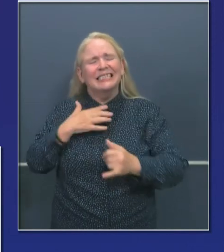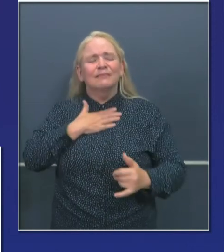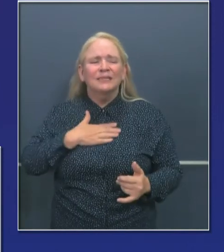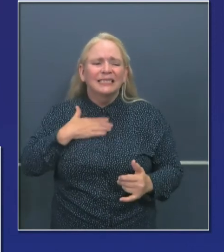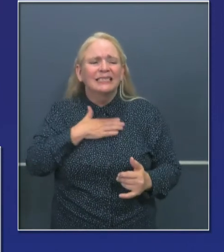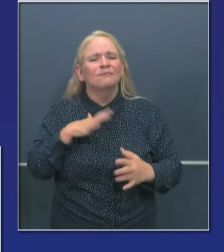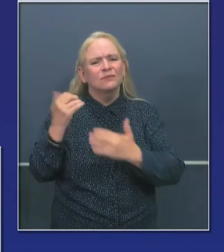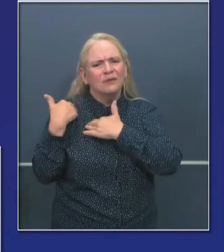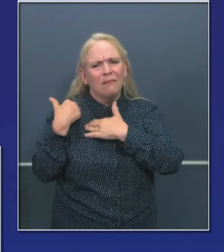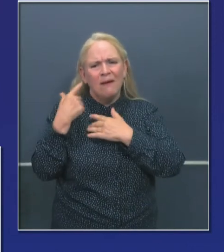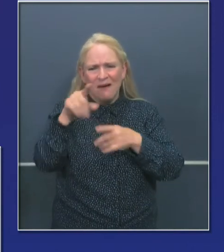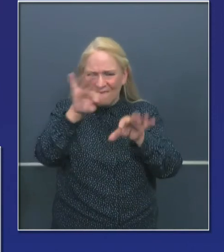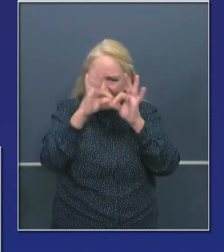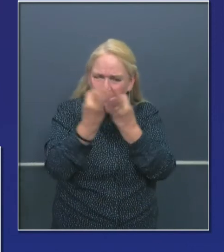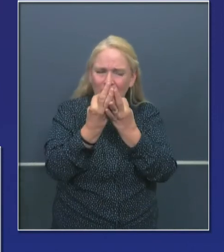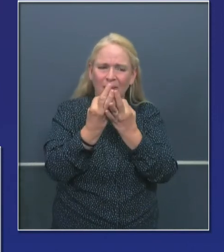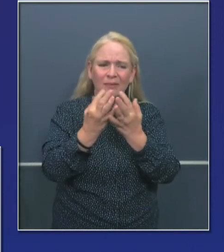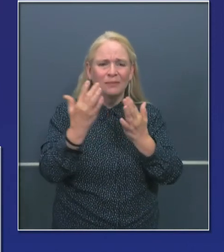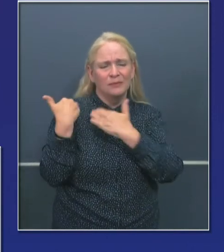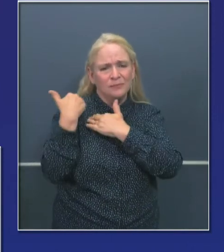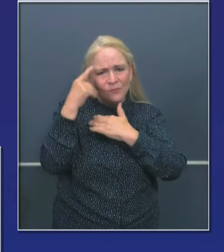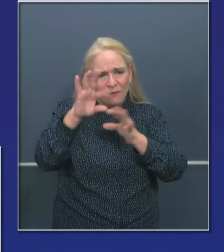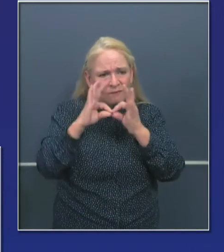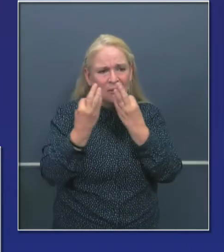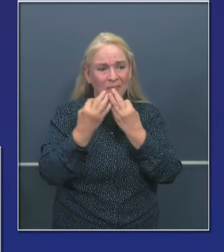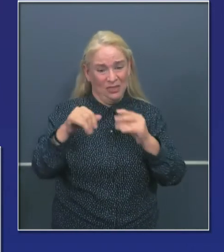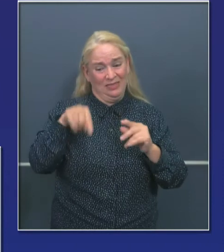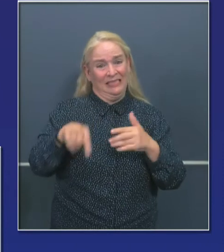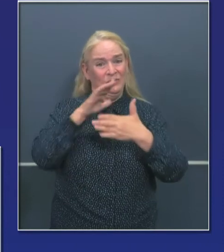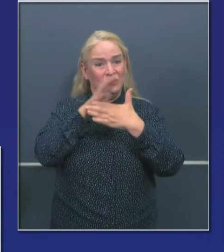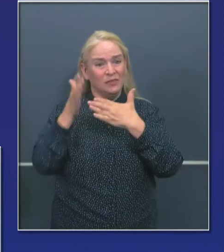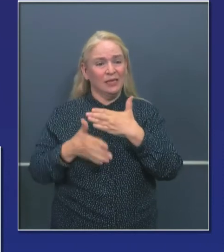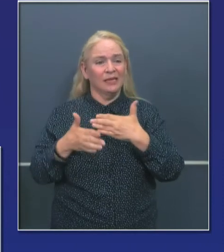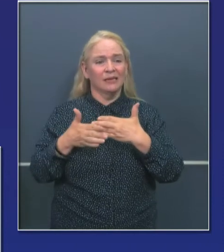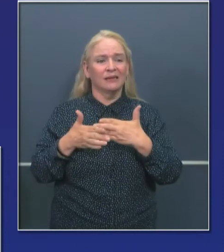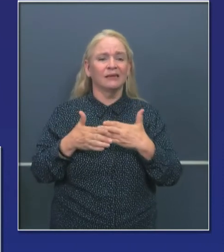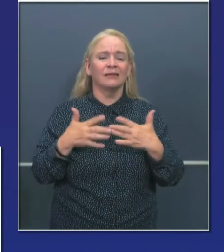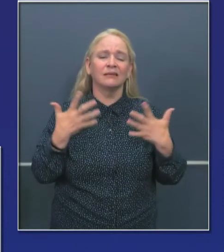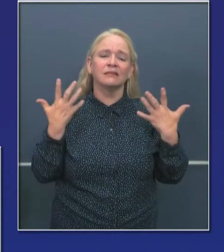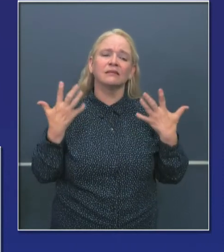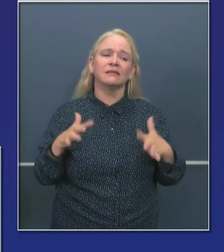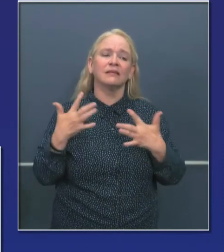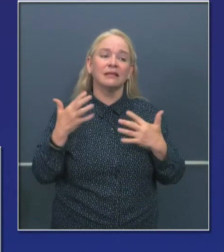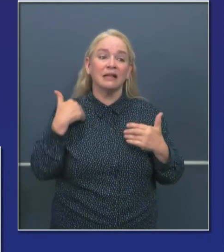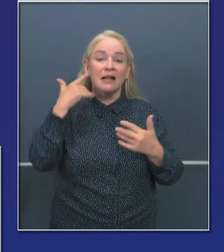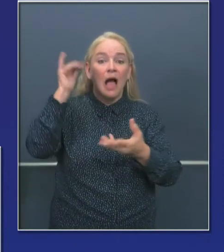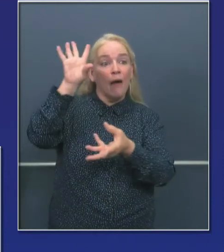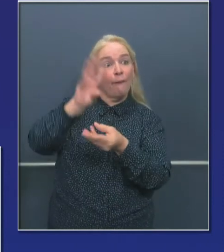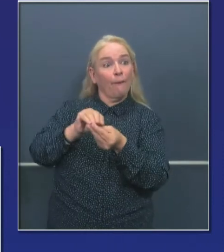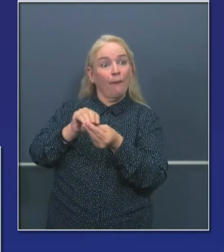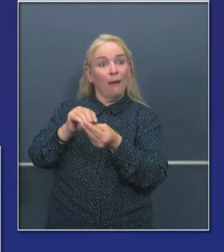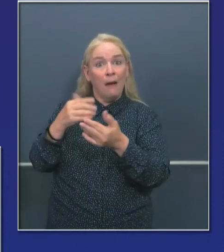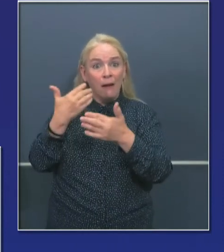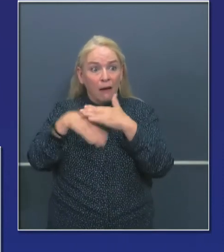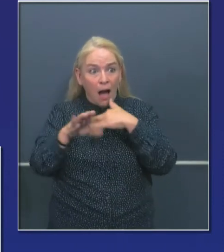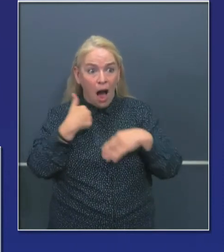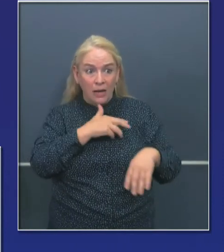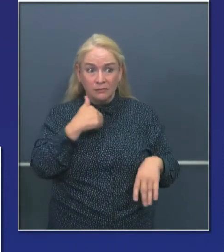families over the course of this holiday weekend. Total number of hospitalizations represents